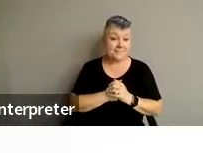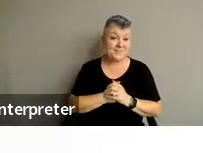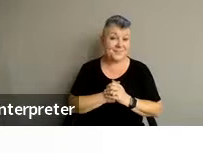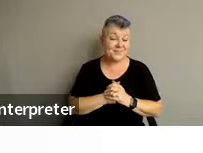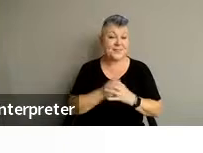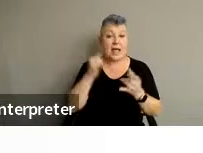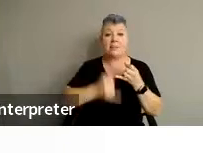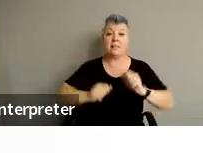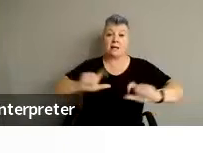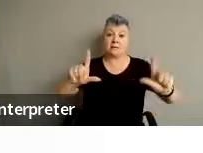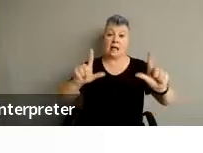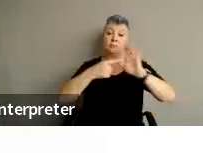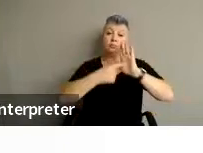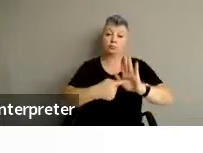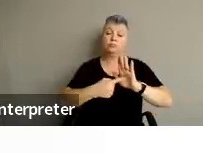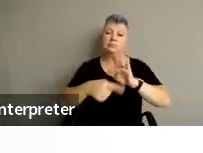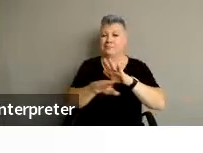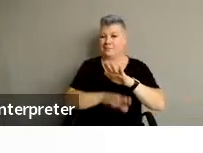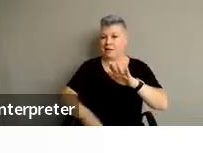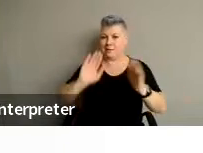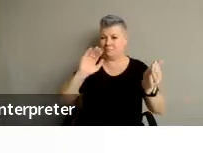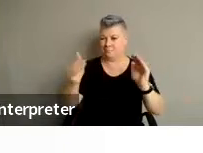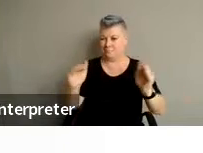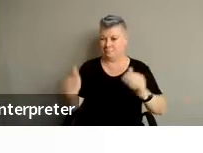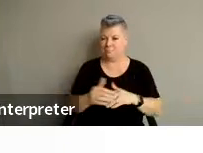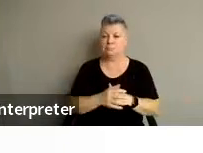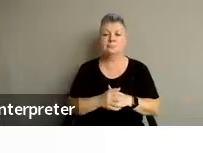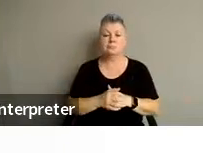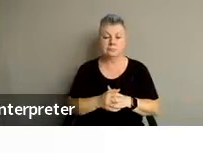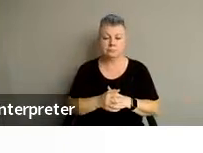The last slide will show just basically a comparison